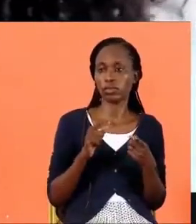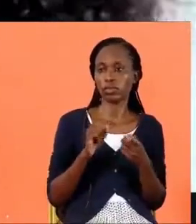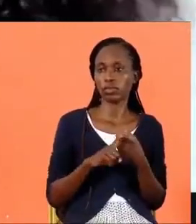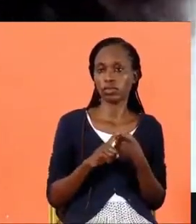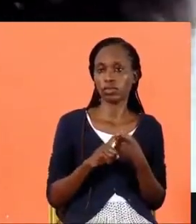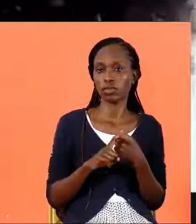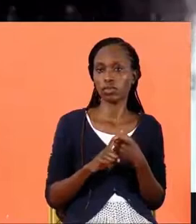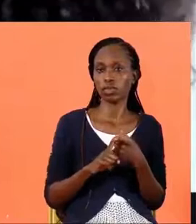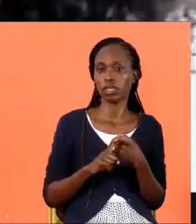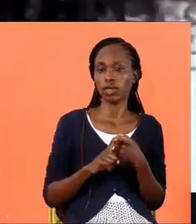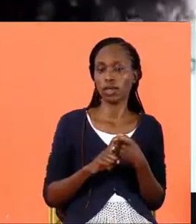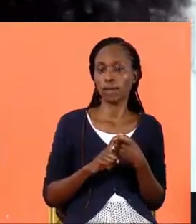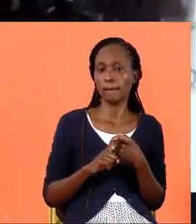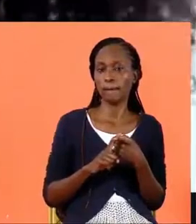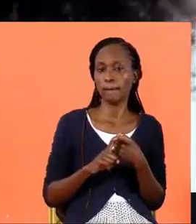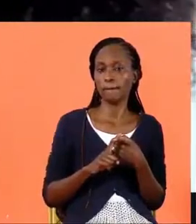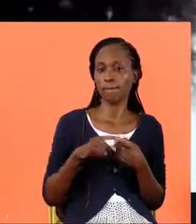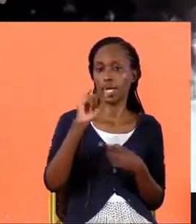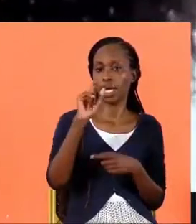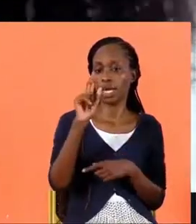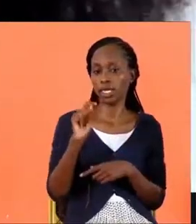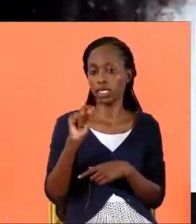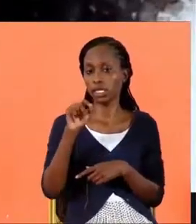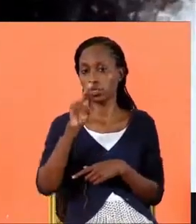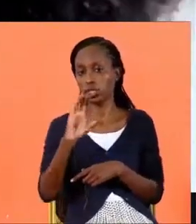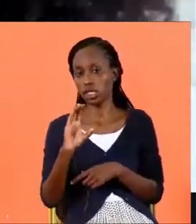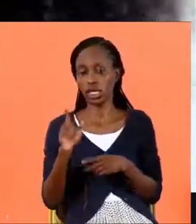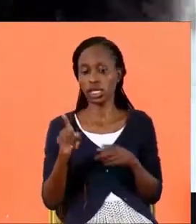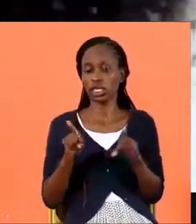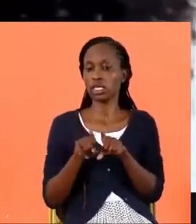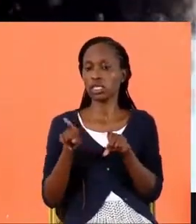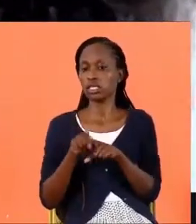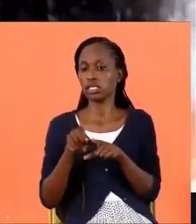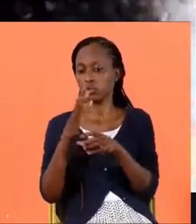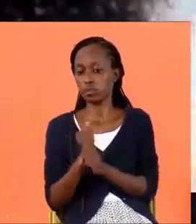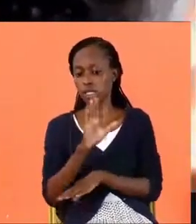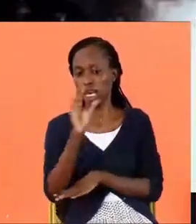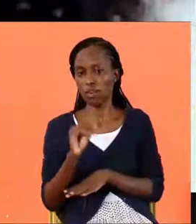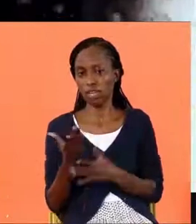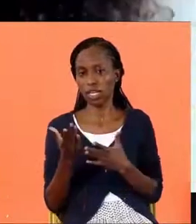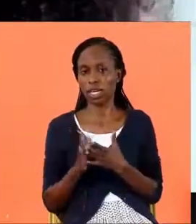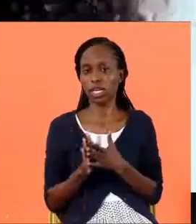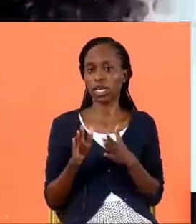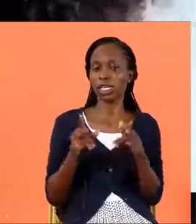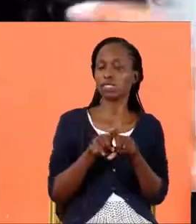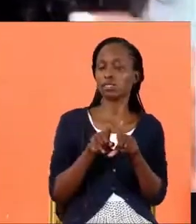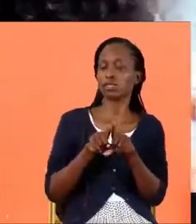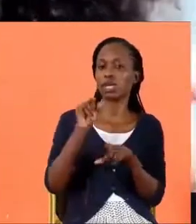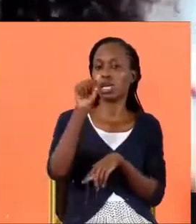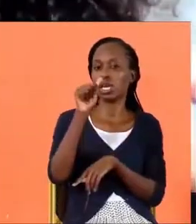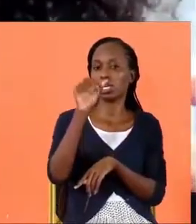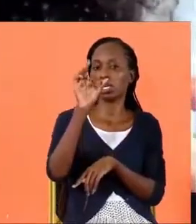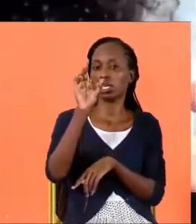includes Femnet, it includes ITUC, it includes Trust Africa, it includes Afrodad, right?